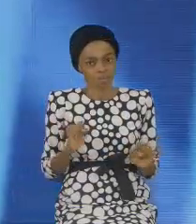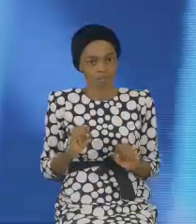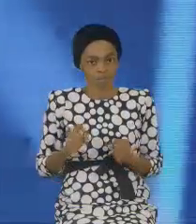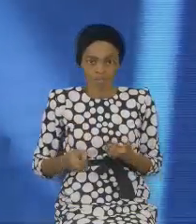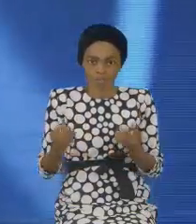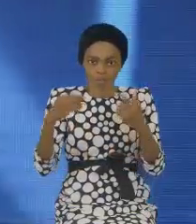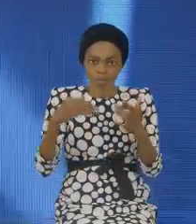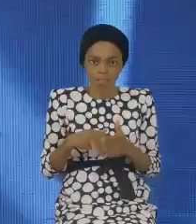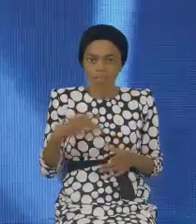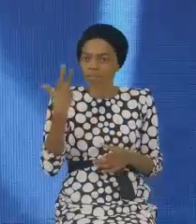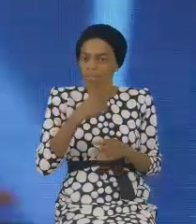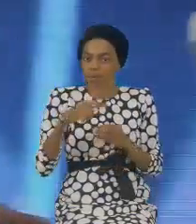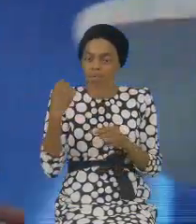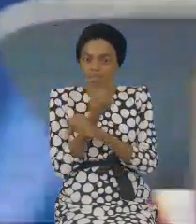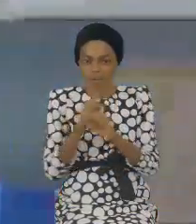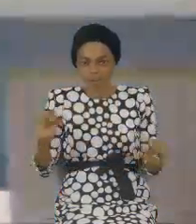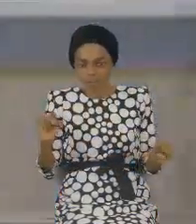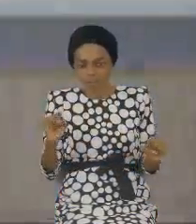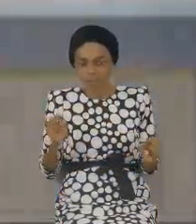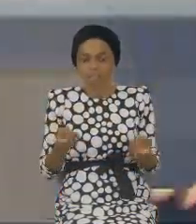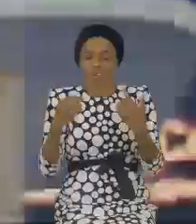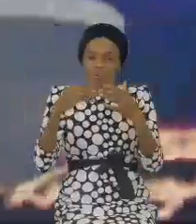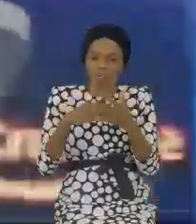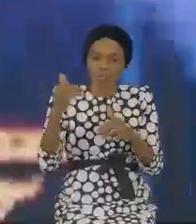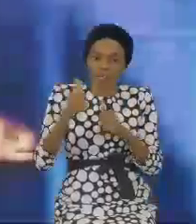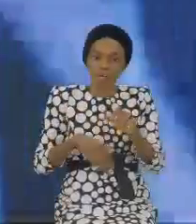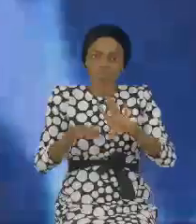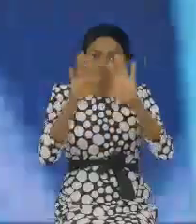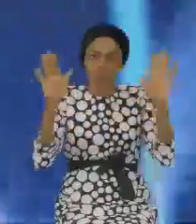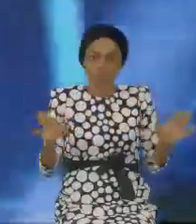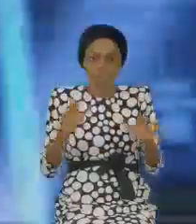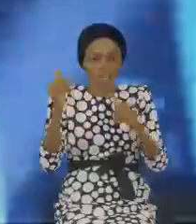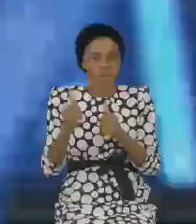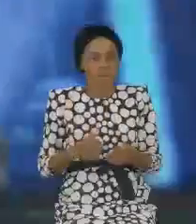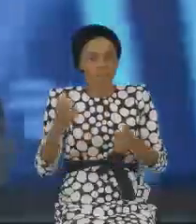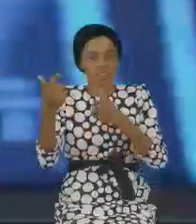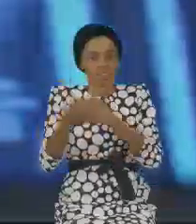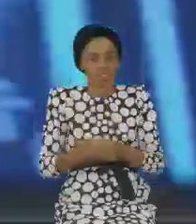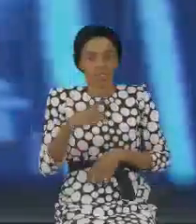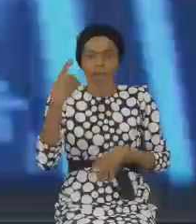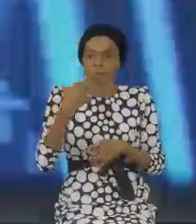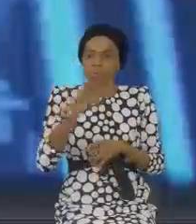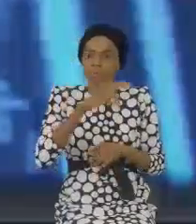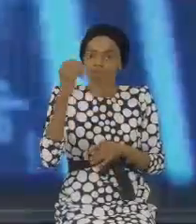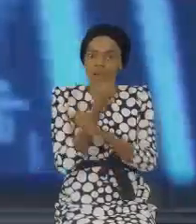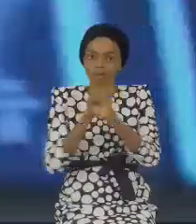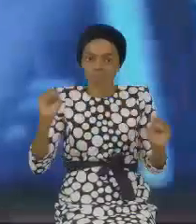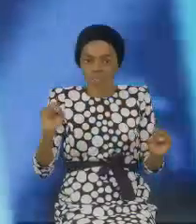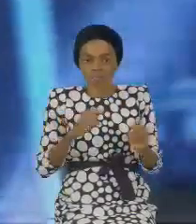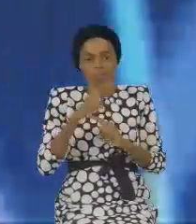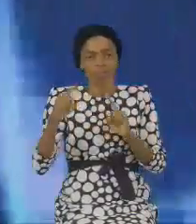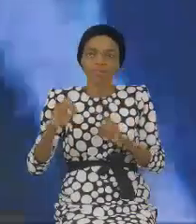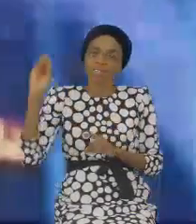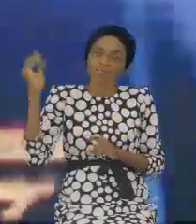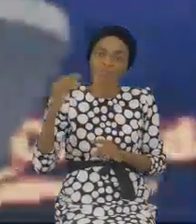again, he talks about salvation. He comes again every Sunday and every weekday about salvation and about the grace of